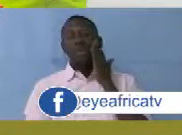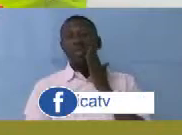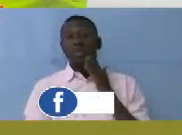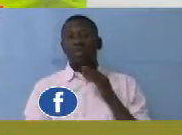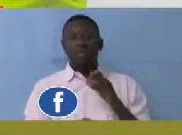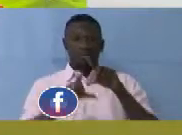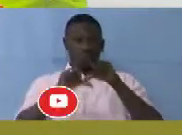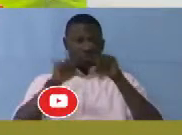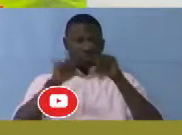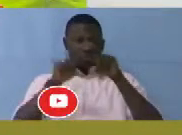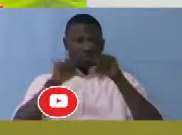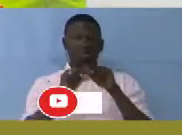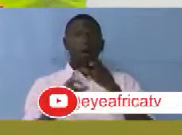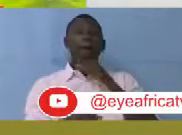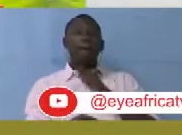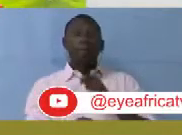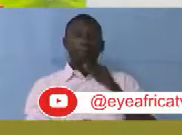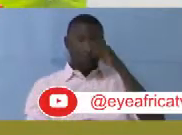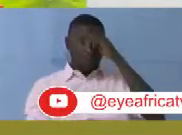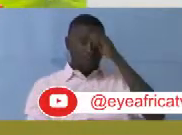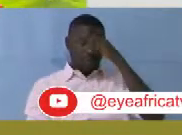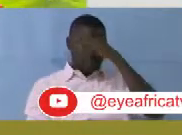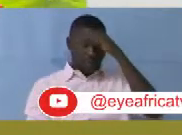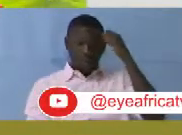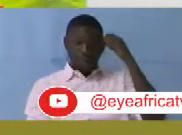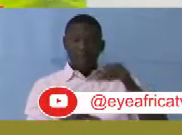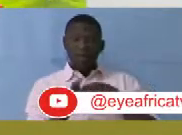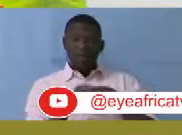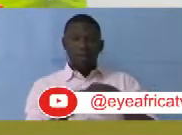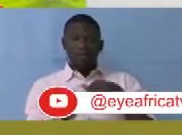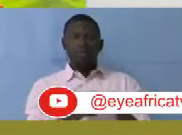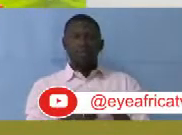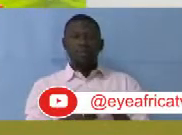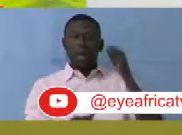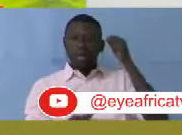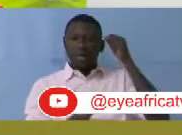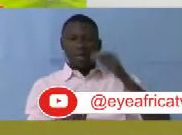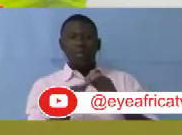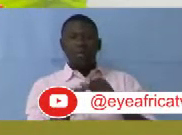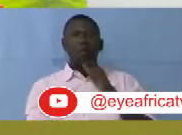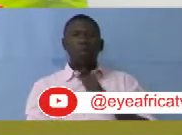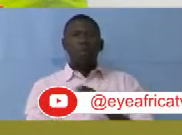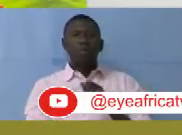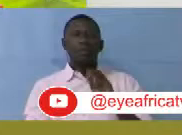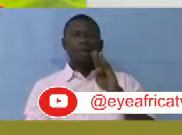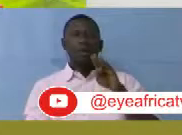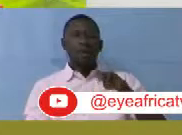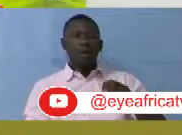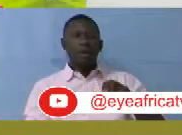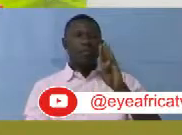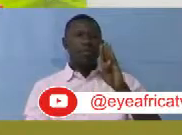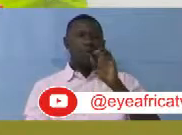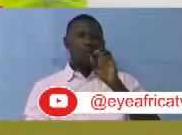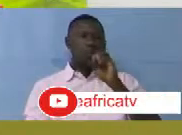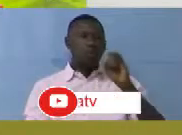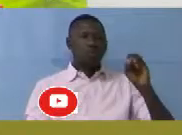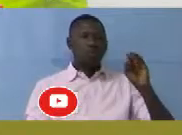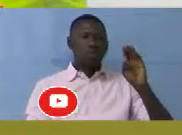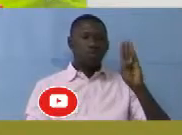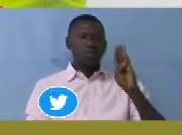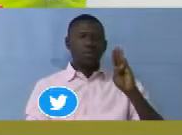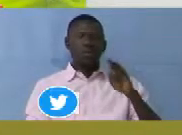suto memu do kulati membe ntu balaje. One Mr. Mbouk called, he was one time the Director General, Mr.